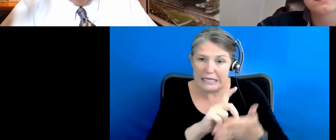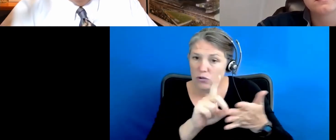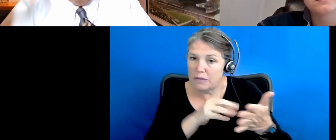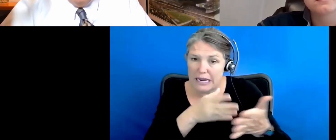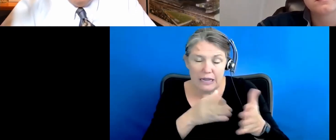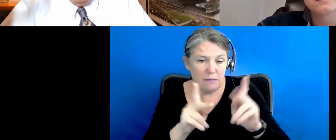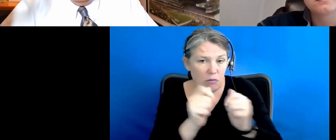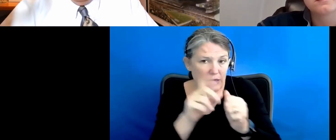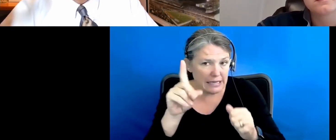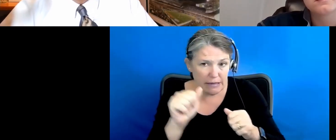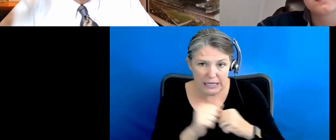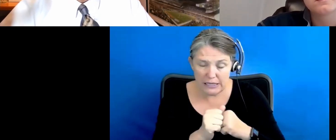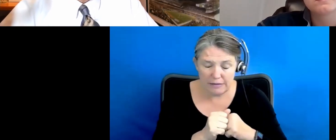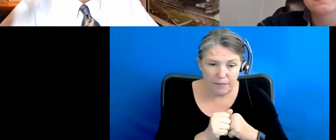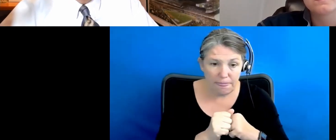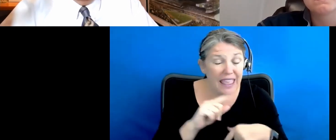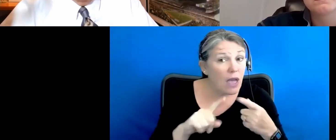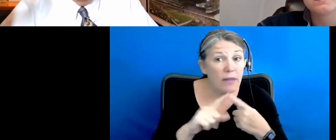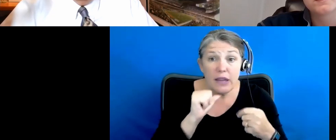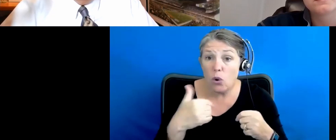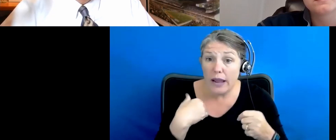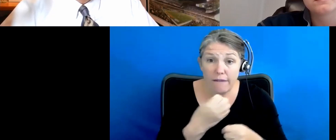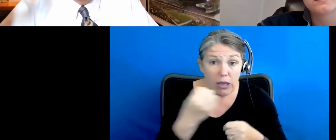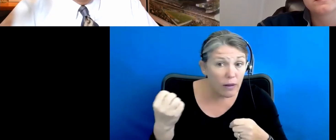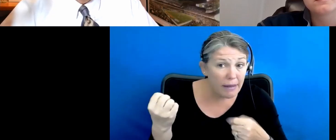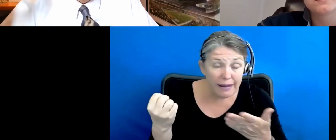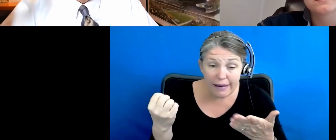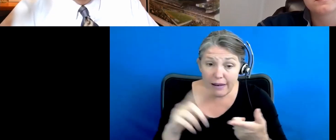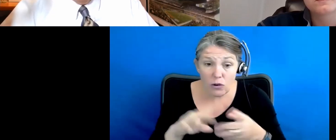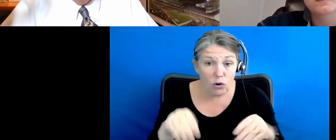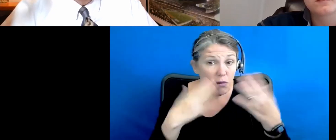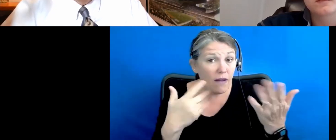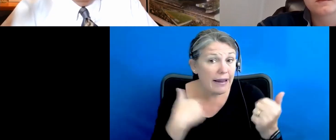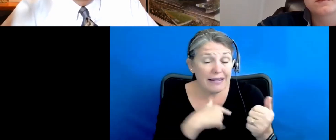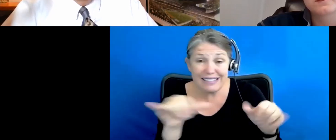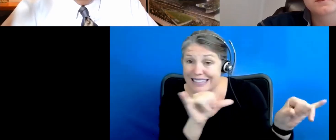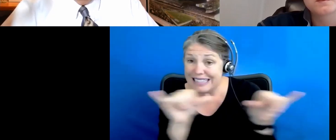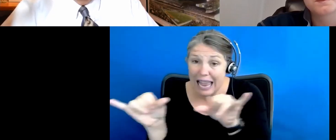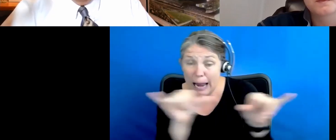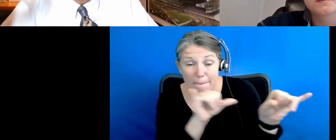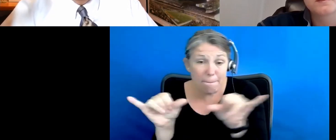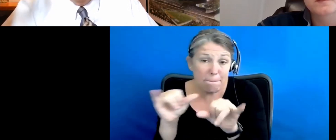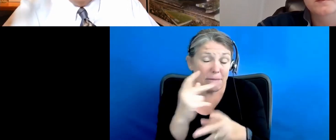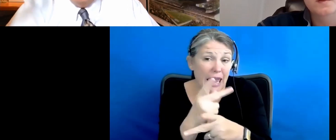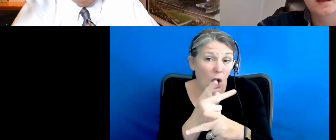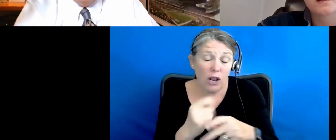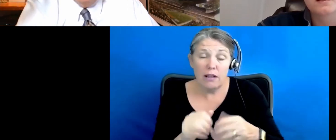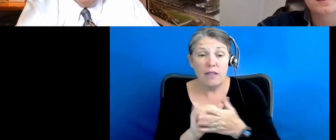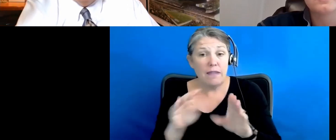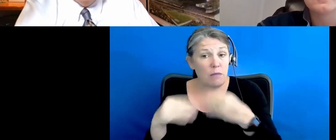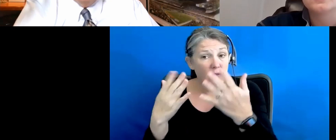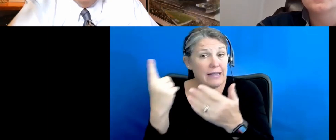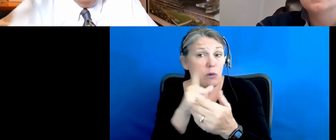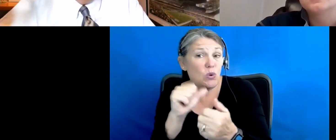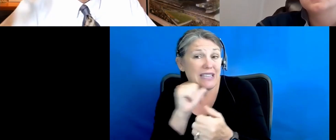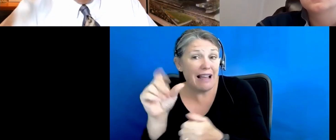people with disabilities. And when they don't have equipment to provide us the same comparable care that they provide someone who's